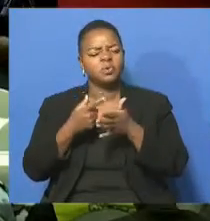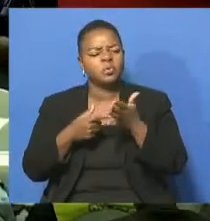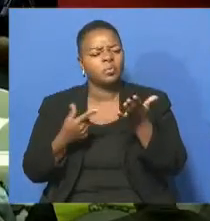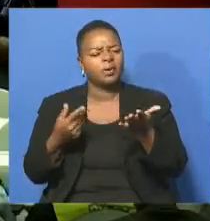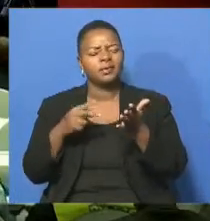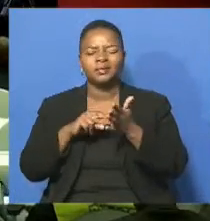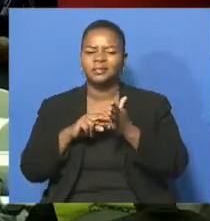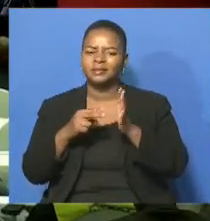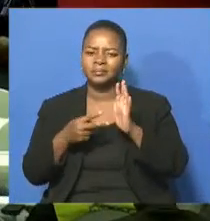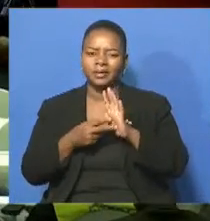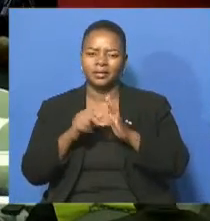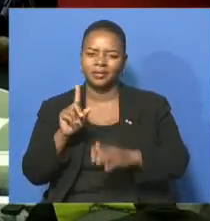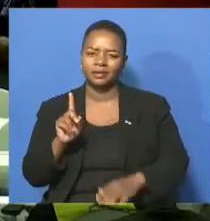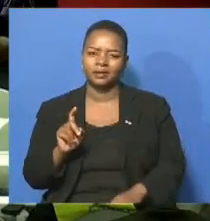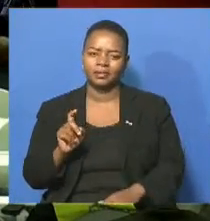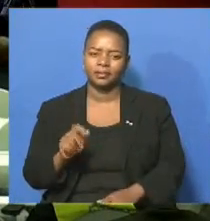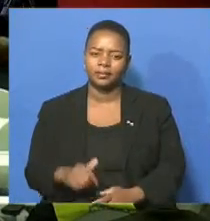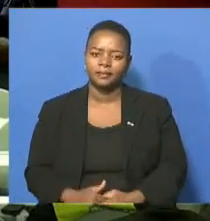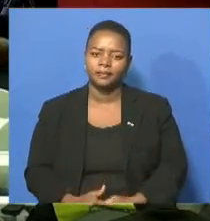about